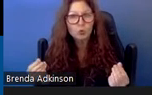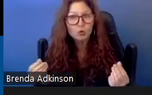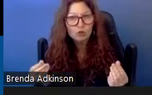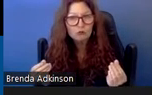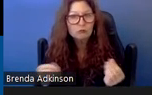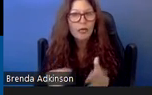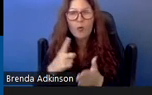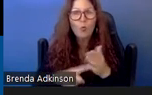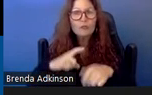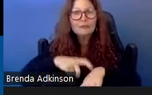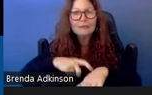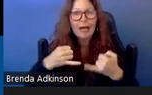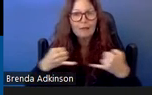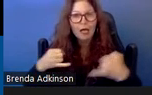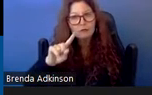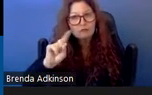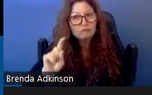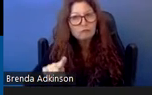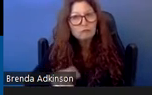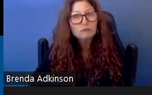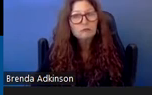project?